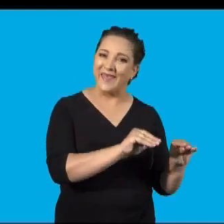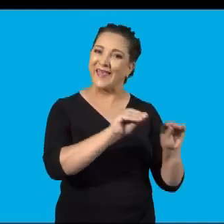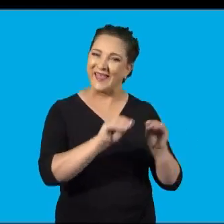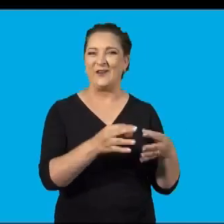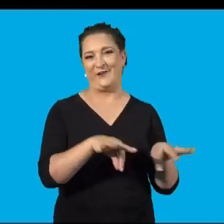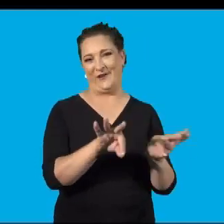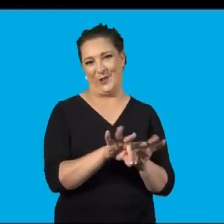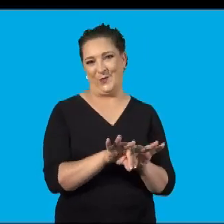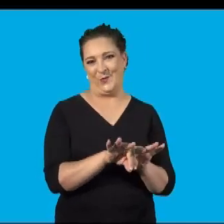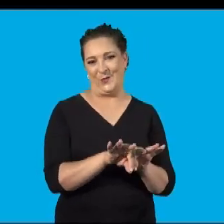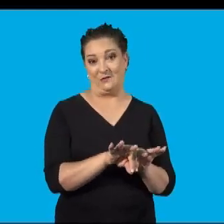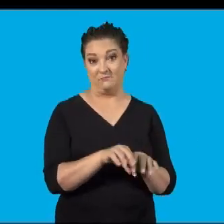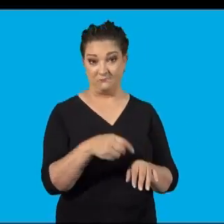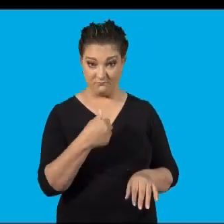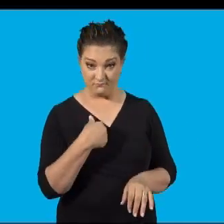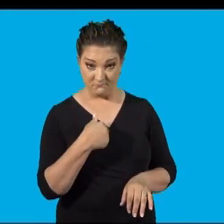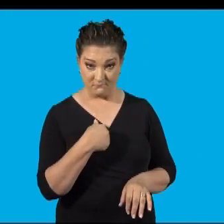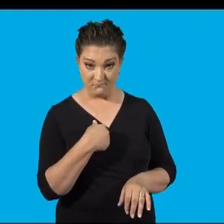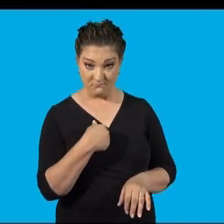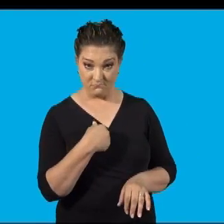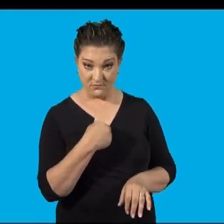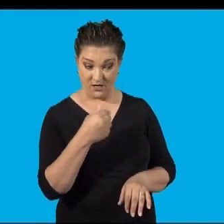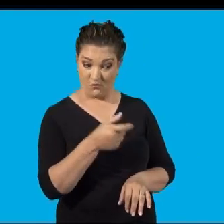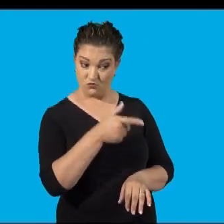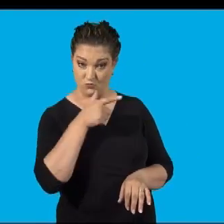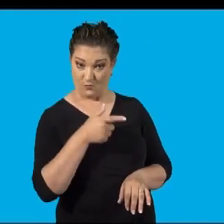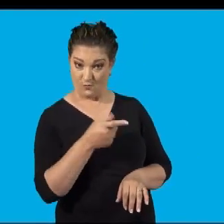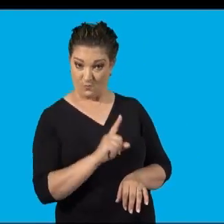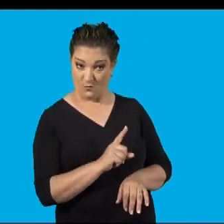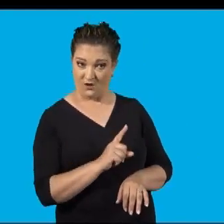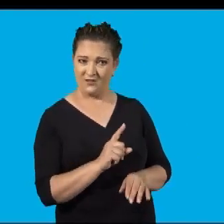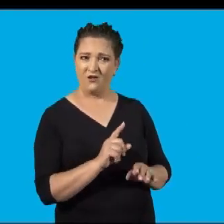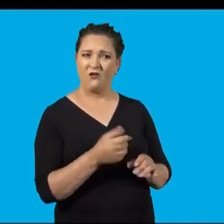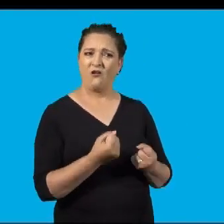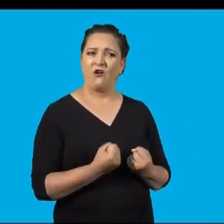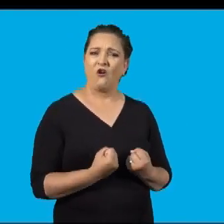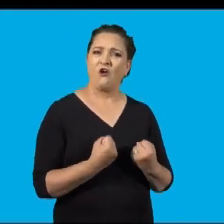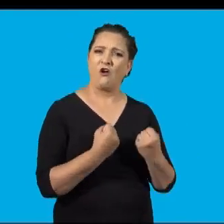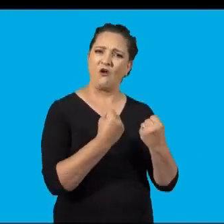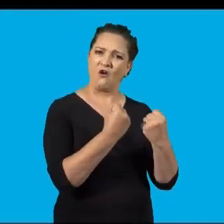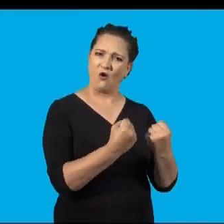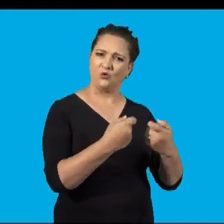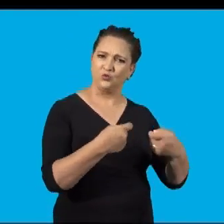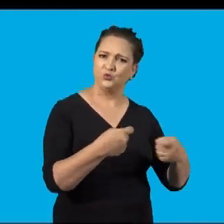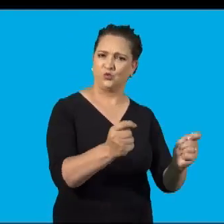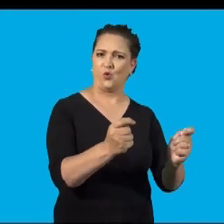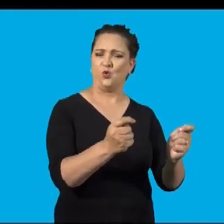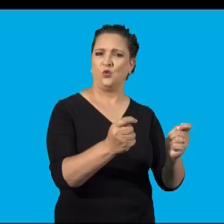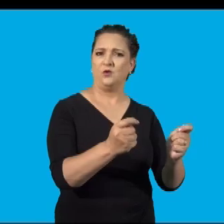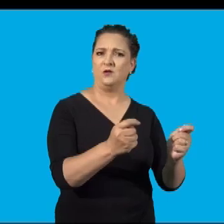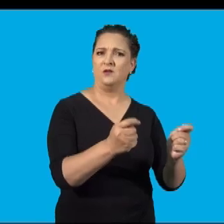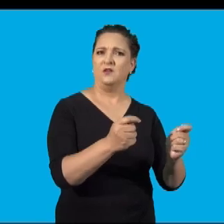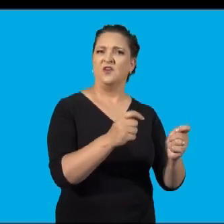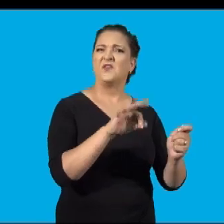carrying value. I am told an old vehicle was sold at carrying value